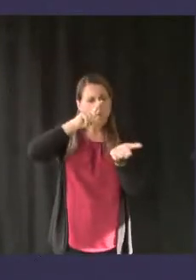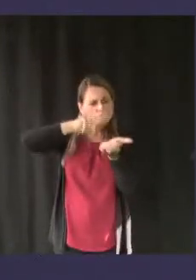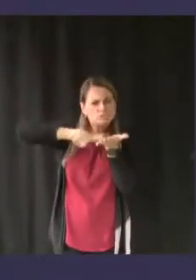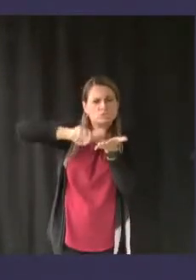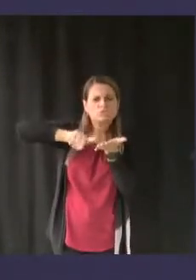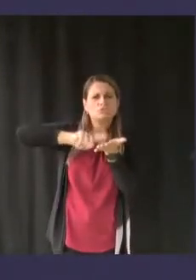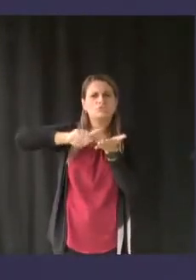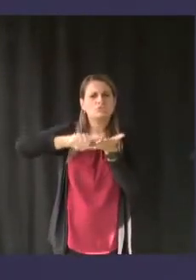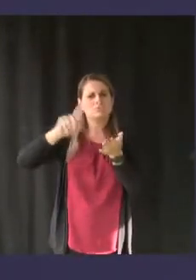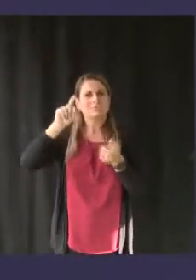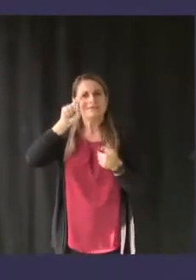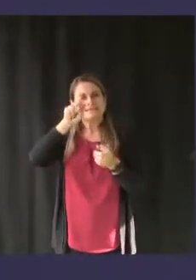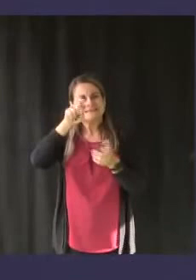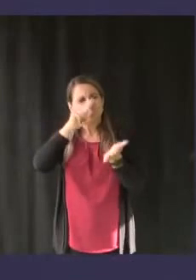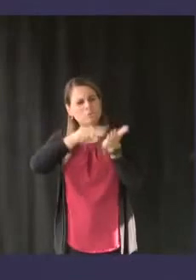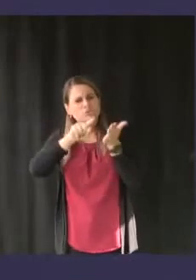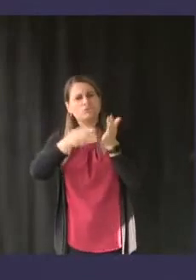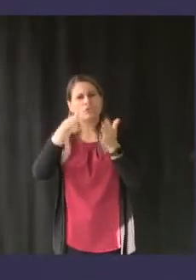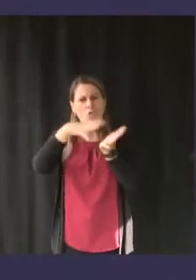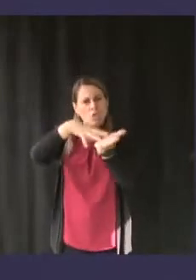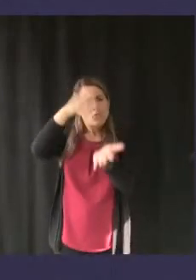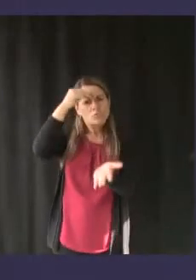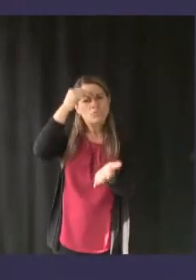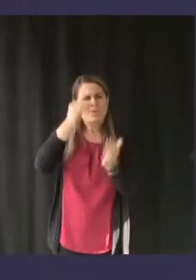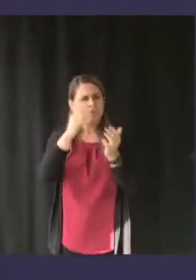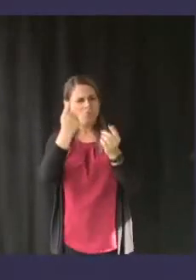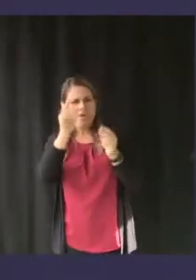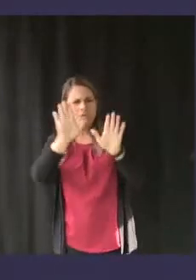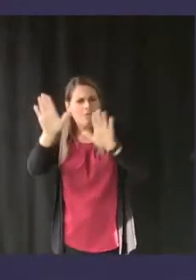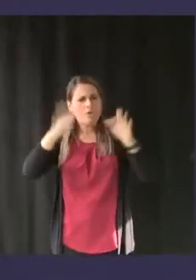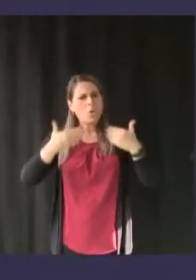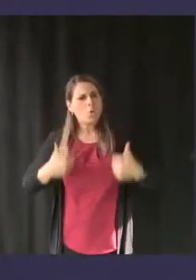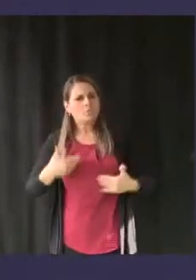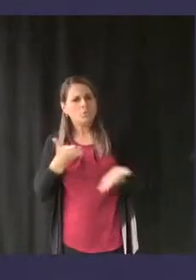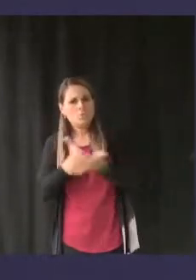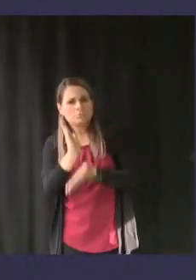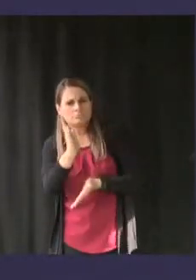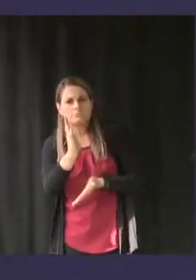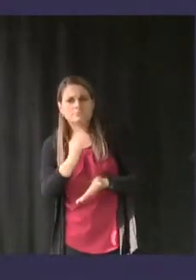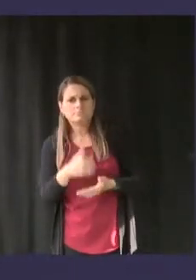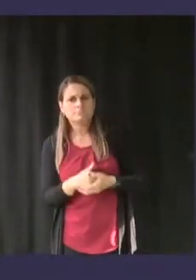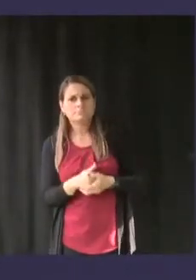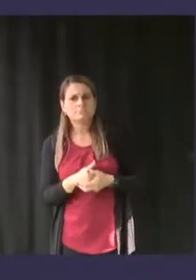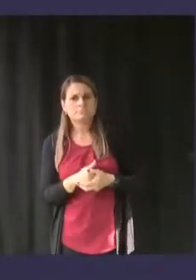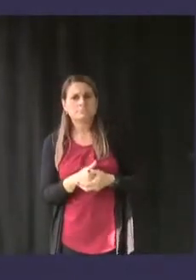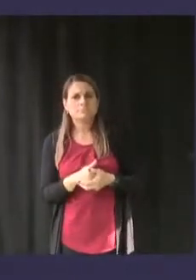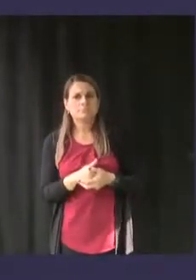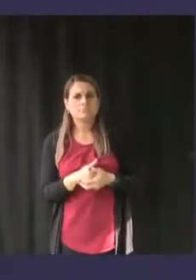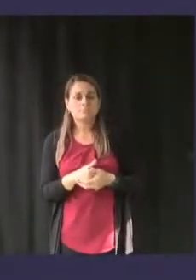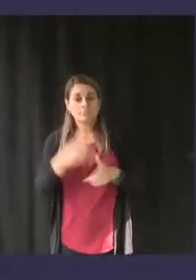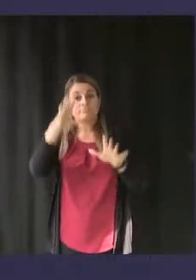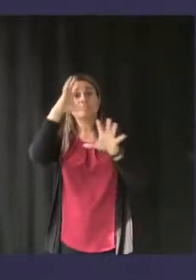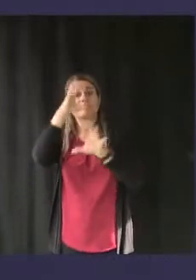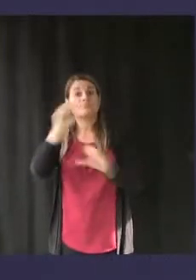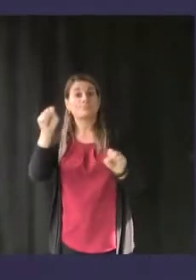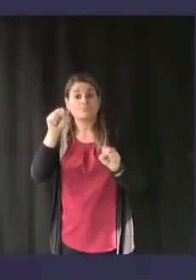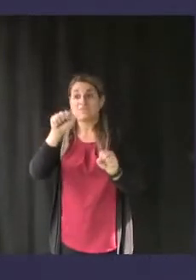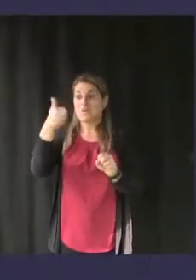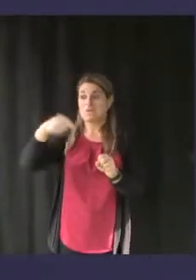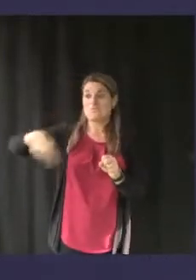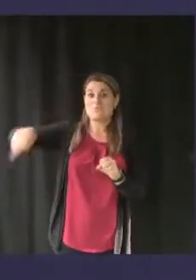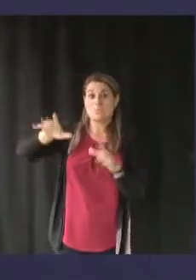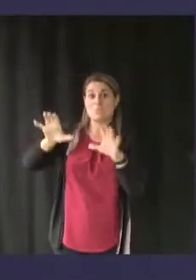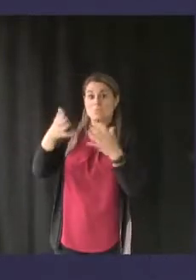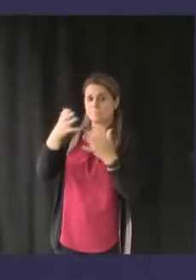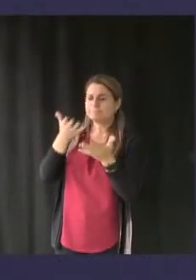graduating cadets in New London last May, he eloquently framed their work as part of the 21st century struggle between autocracy